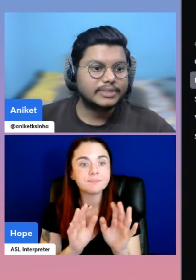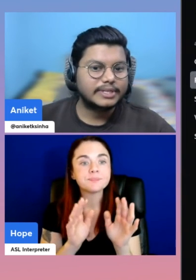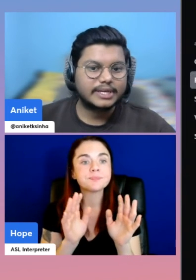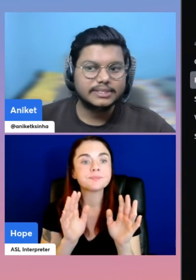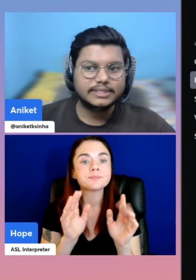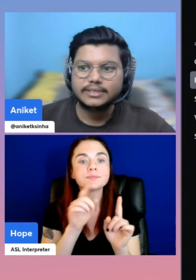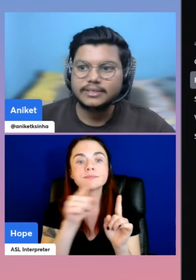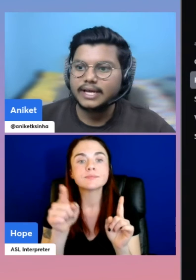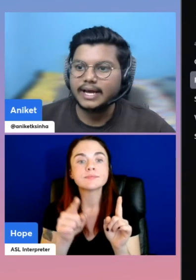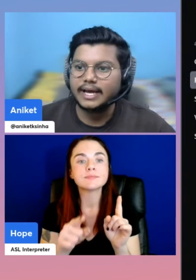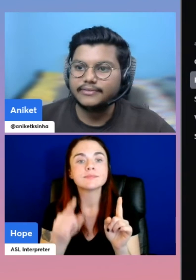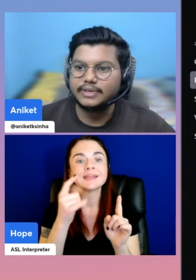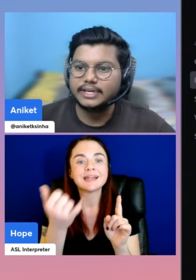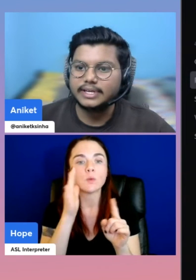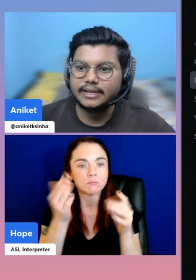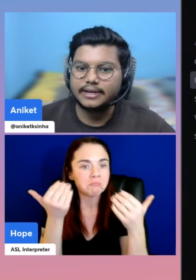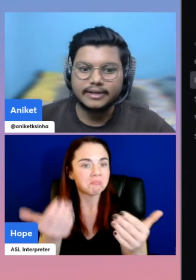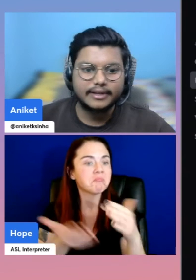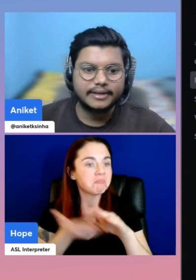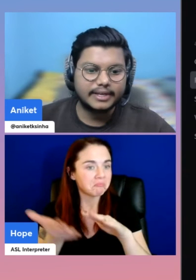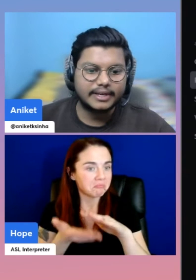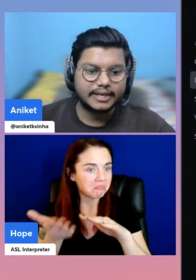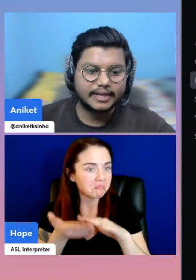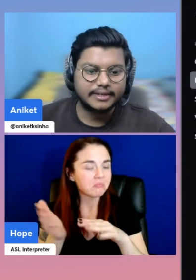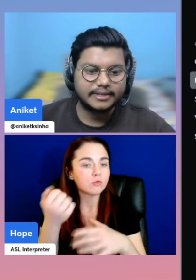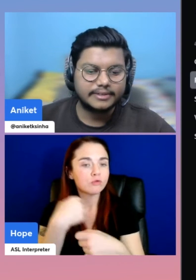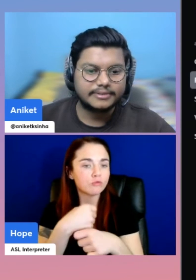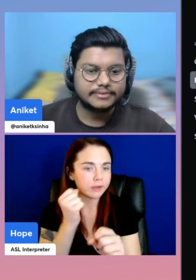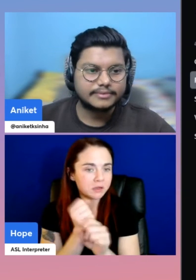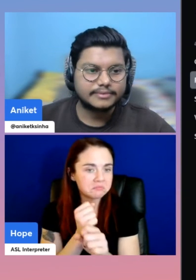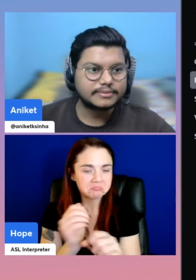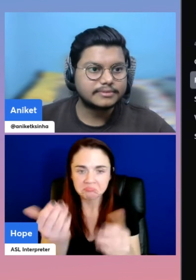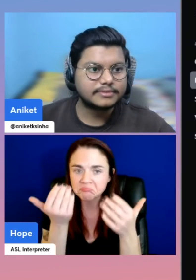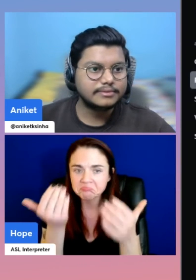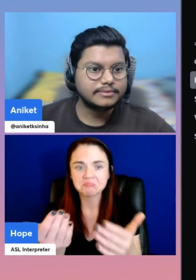going to the runs and we are rerunning it.